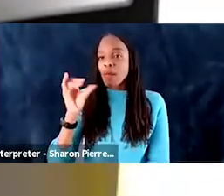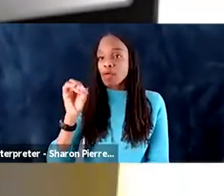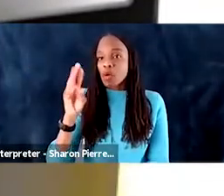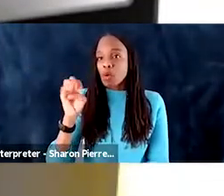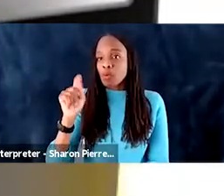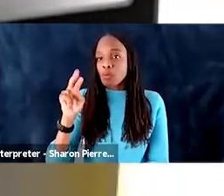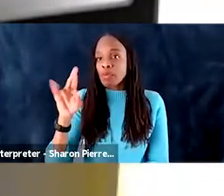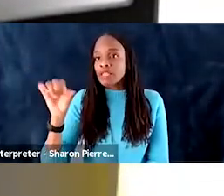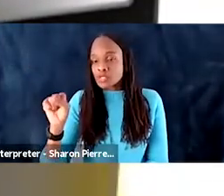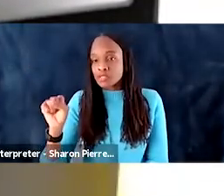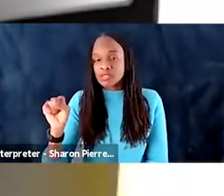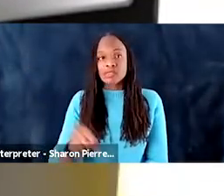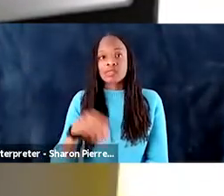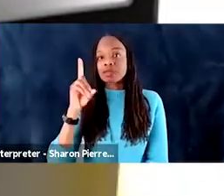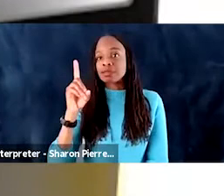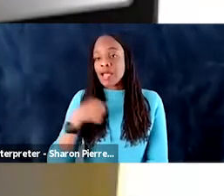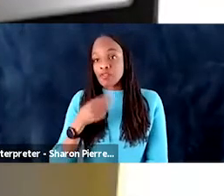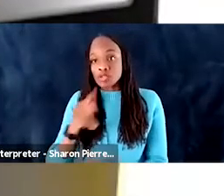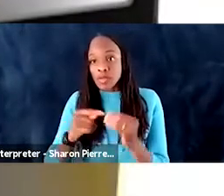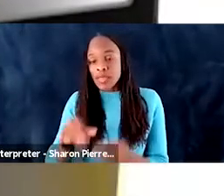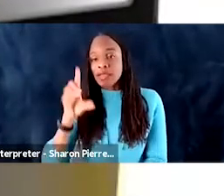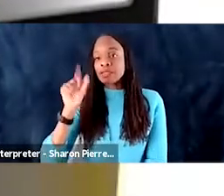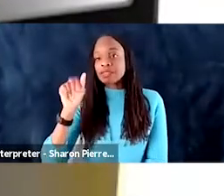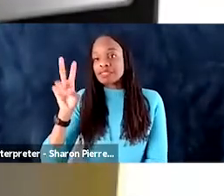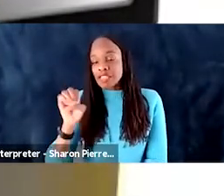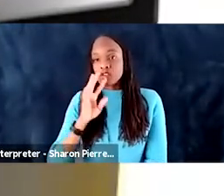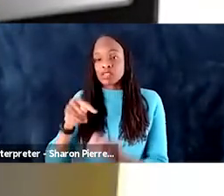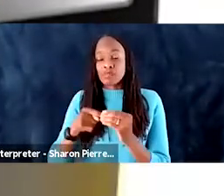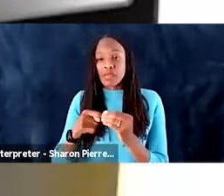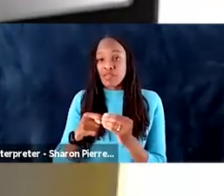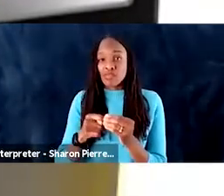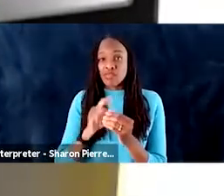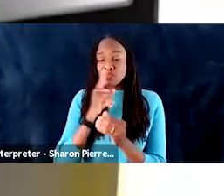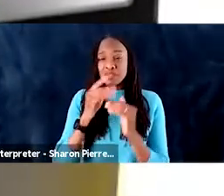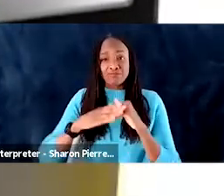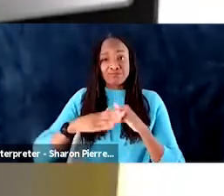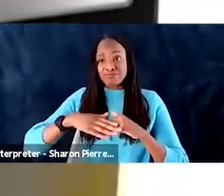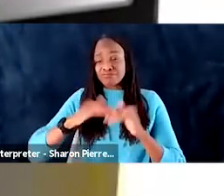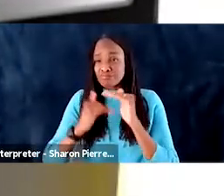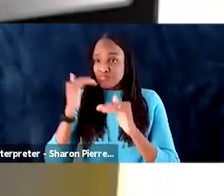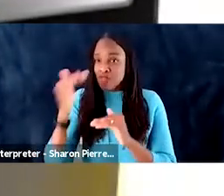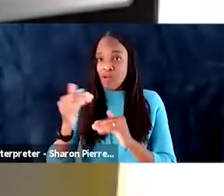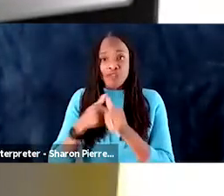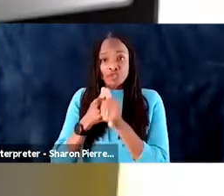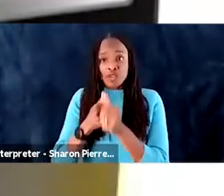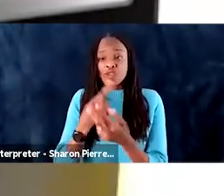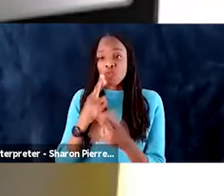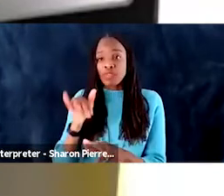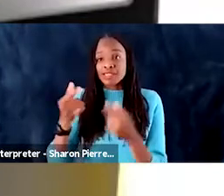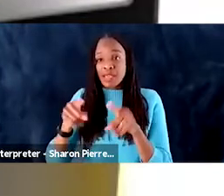talked about biometrics. Dave has talked about the extreme amounts of tracking and recording that are happening